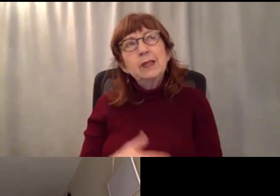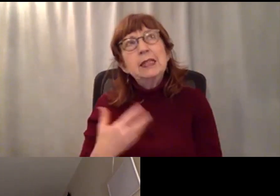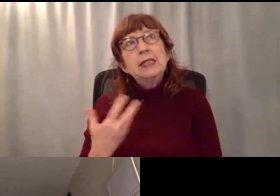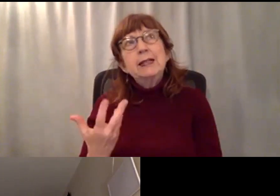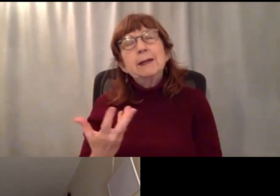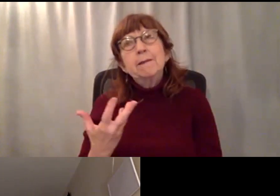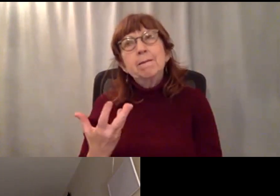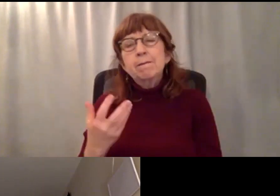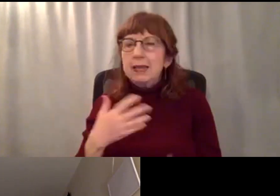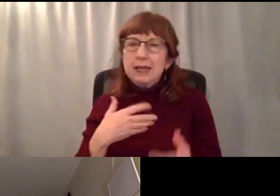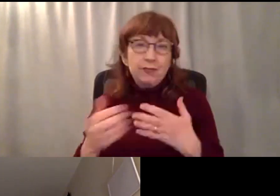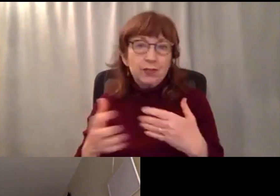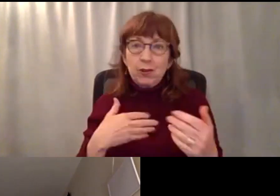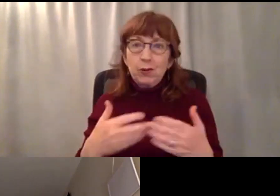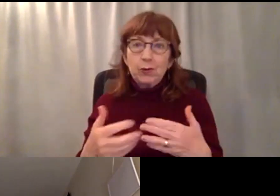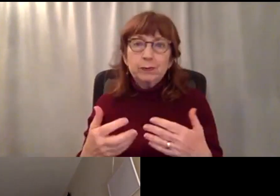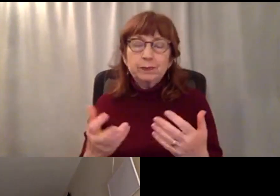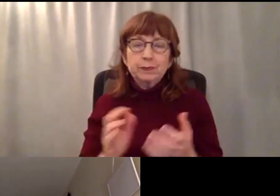even though